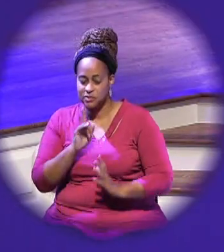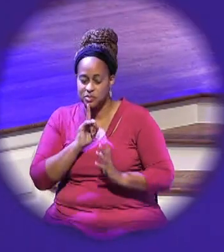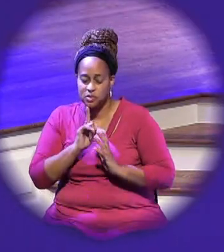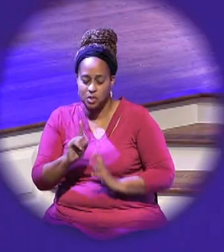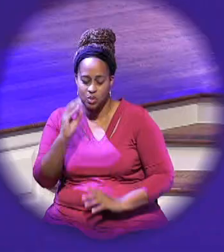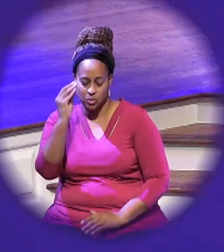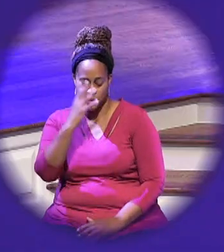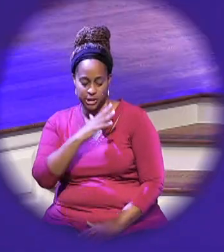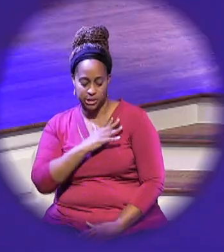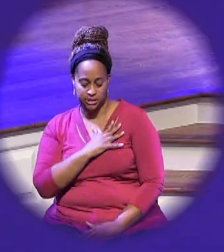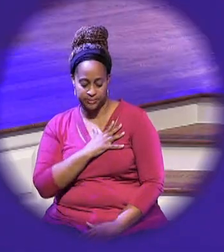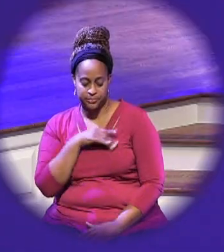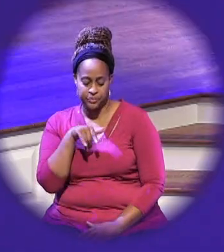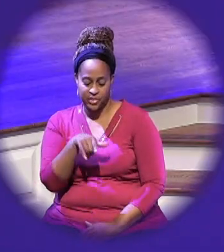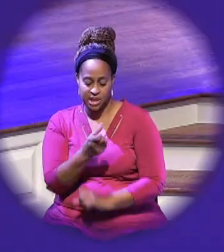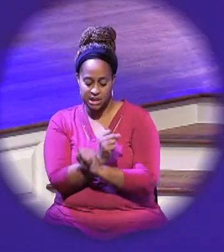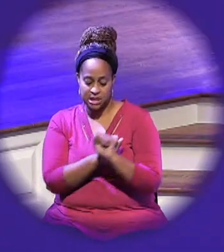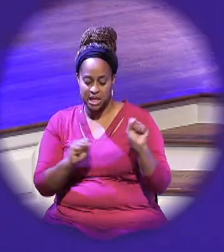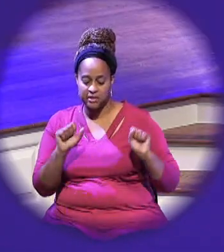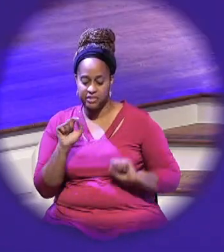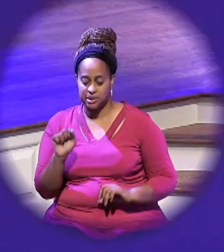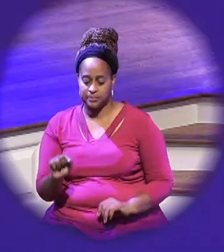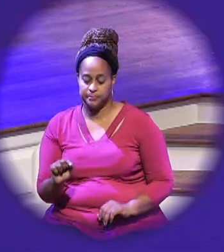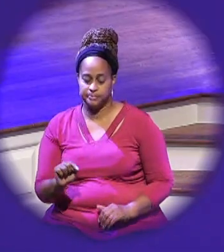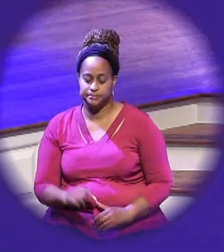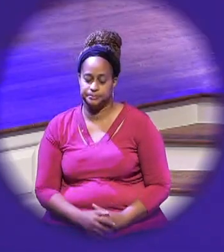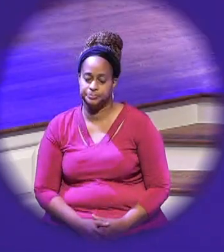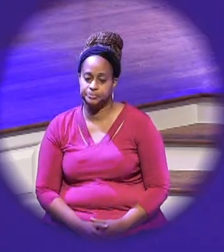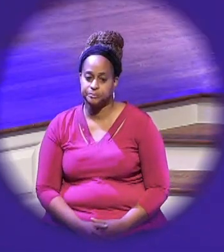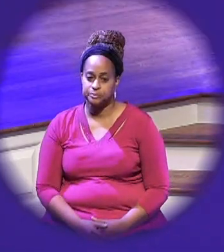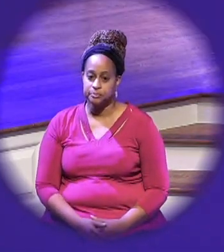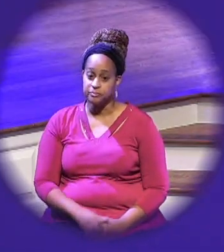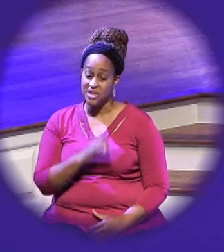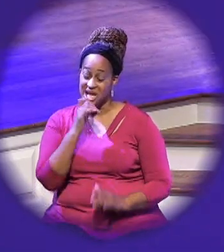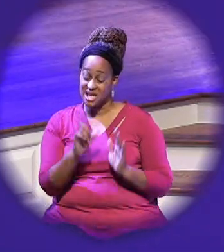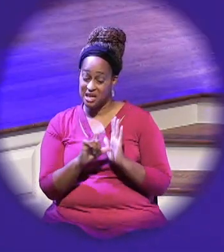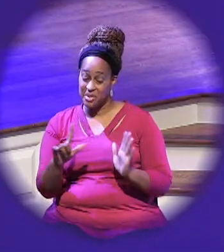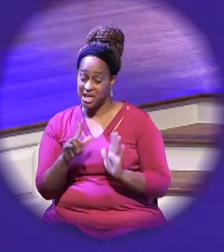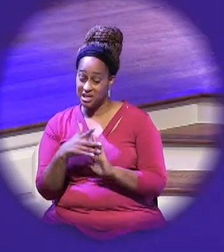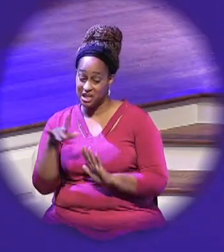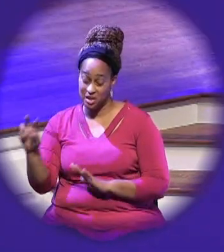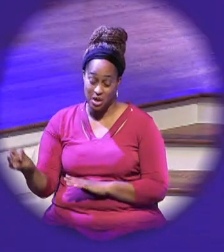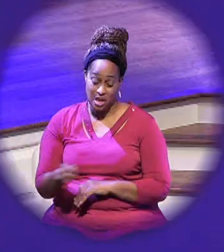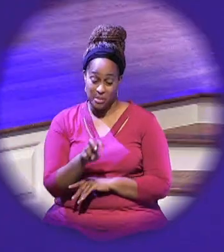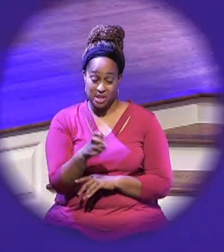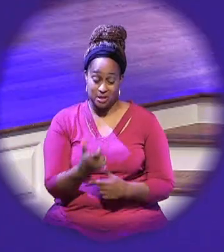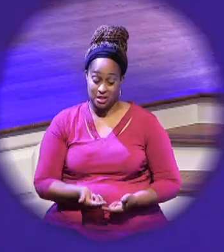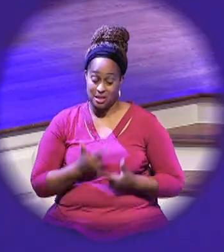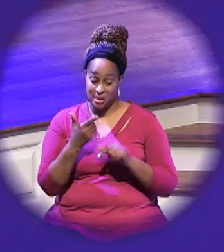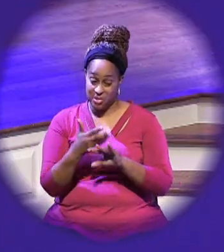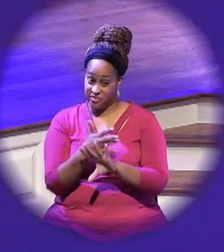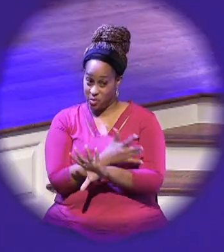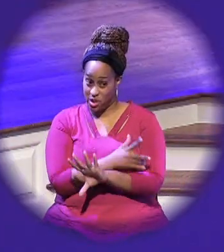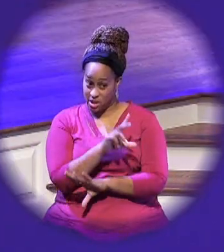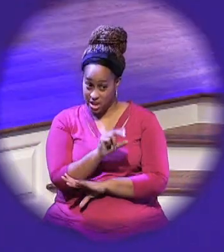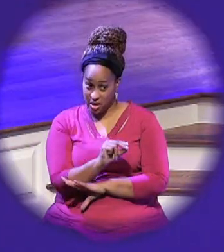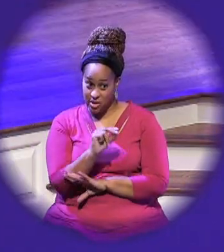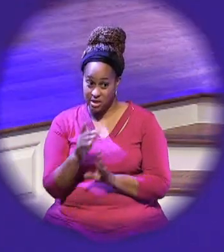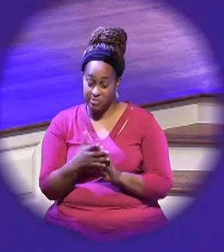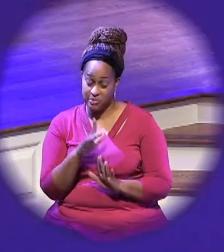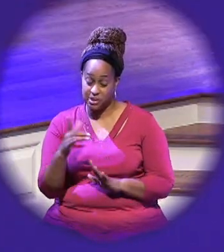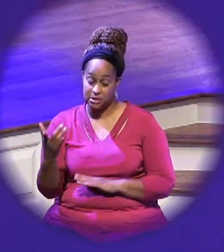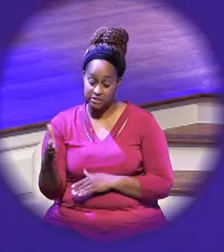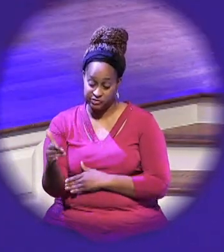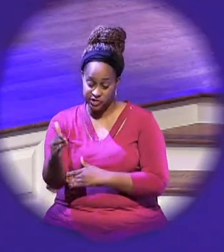gracious, he saved him. He didn't immediately transport him back to life before, did he? He put him in the belly of a